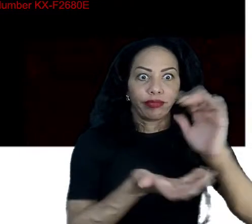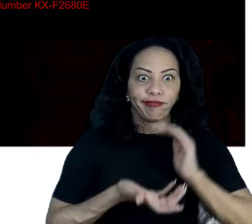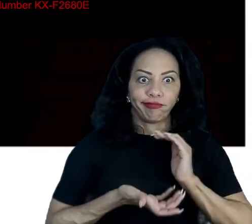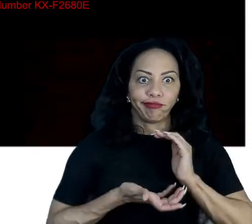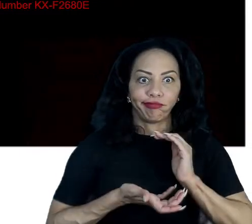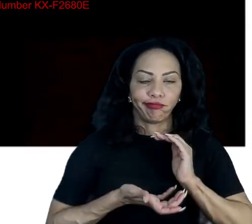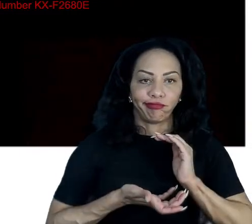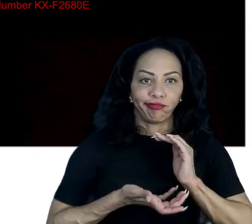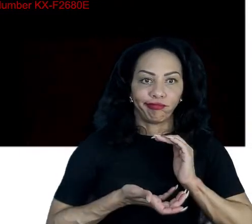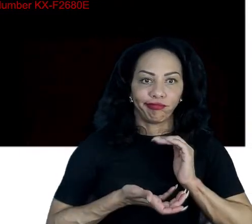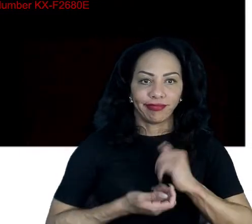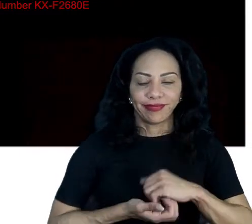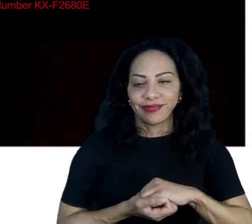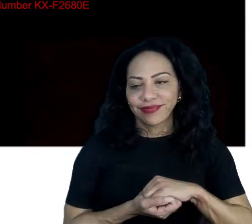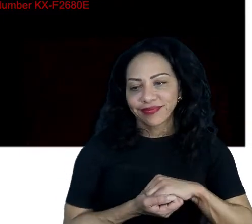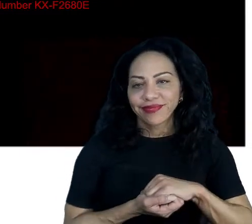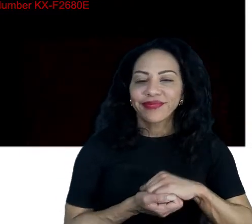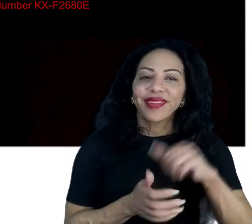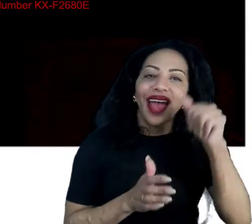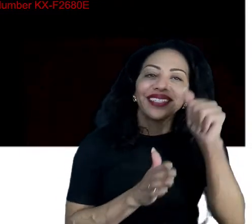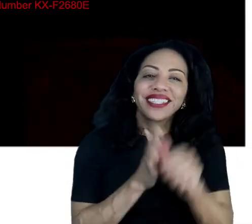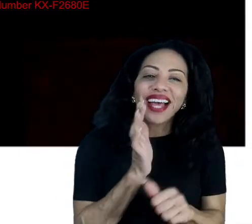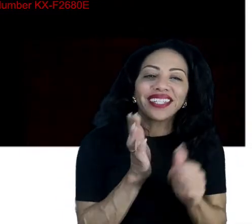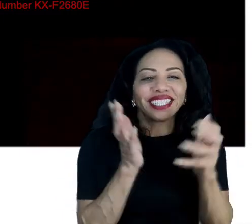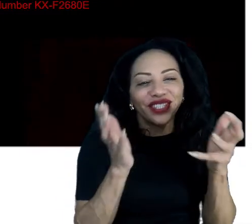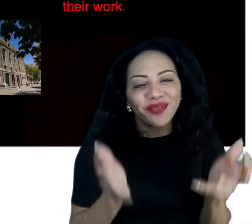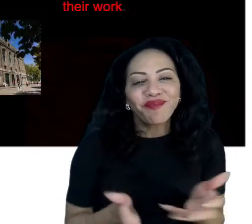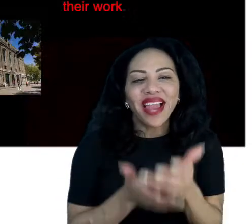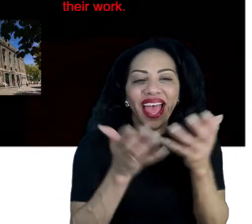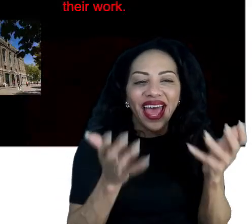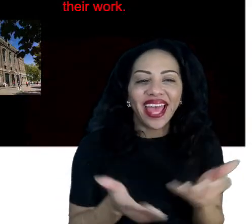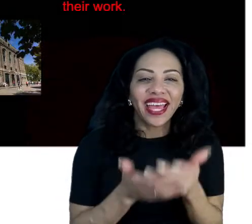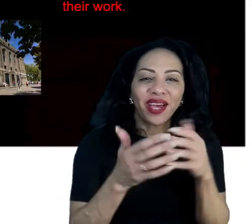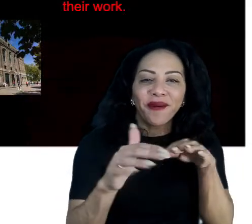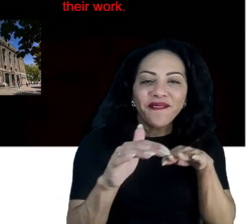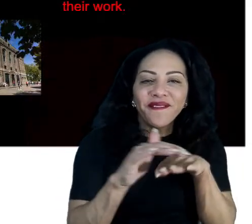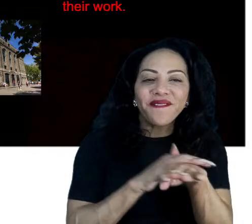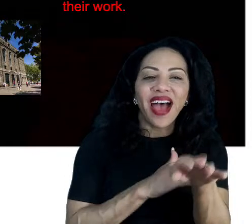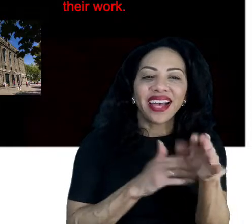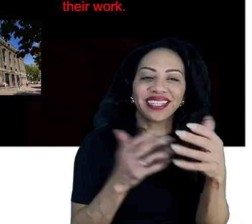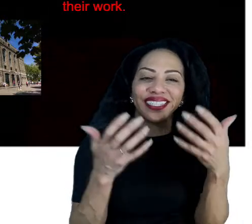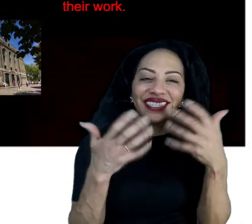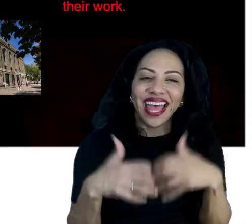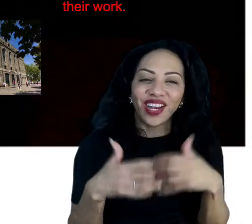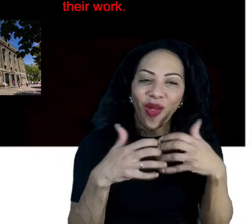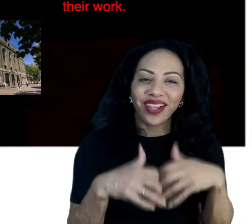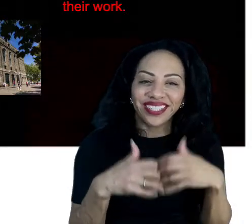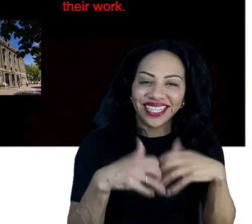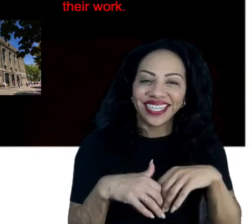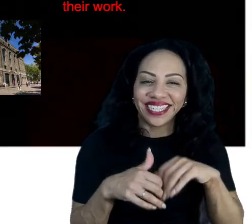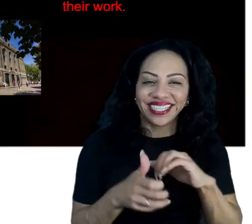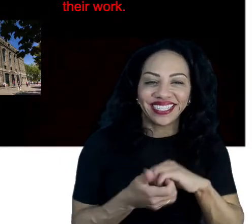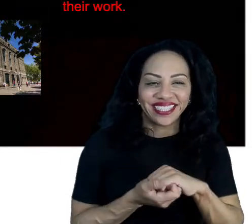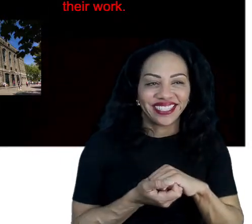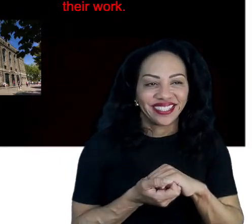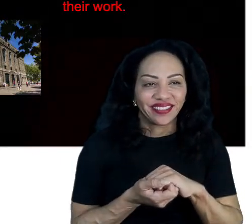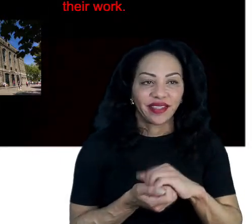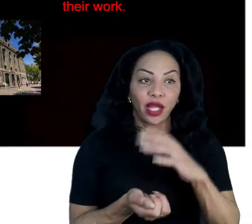I began kind of playing with fax technology. So just to kind of